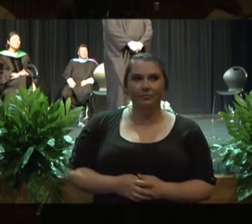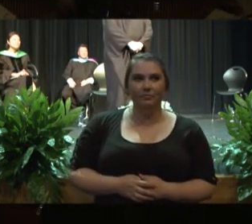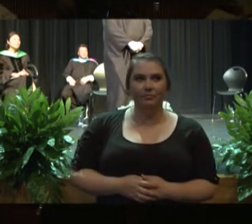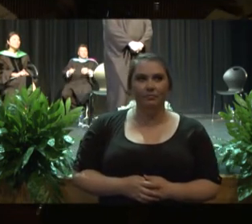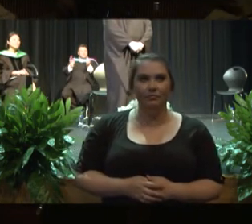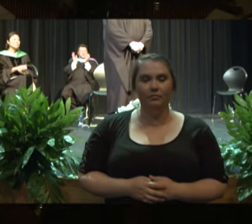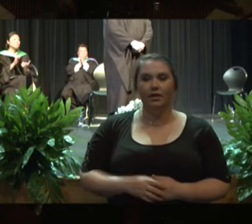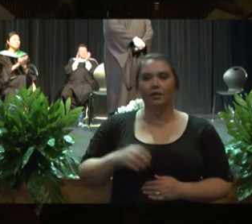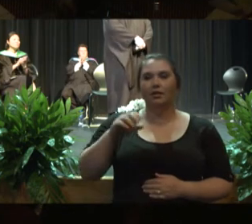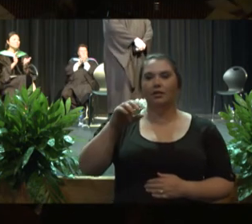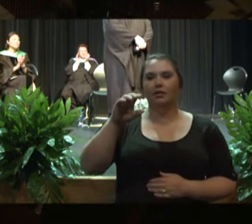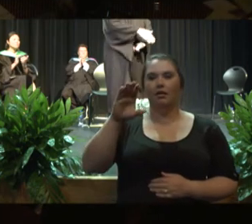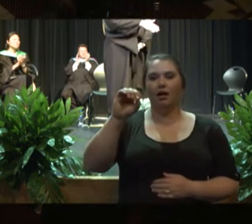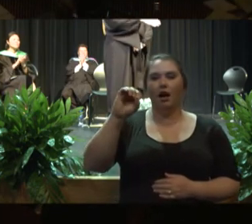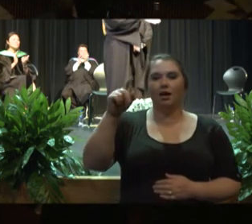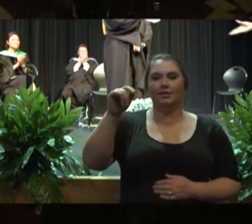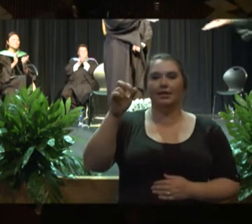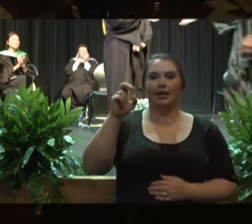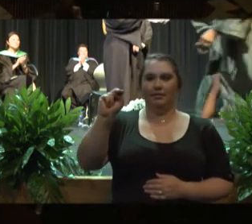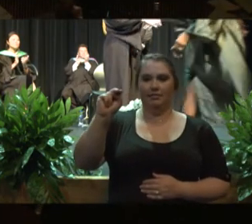Tynisha Nicole Cotton.